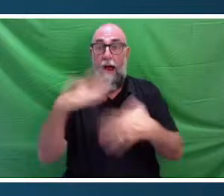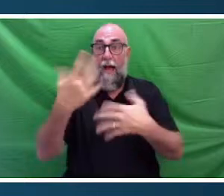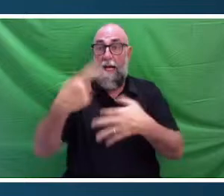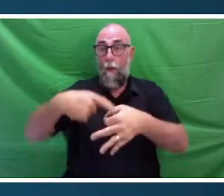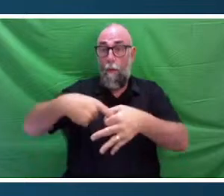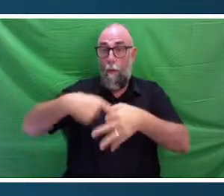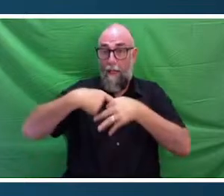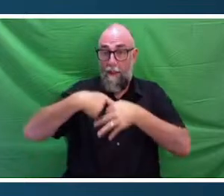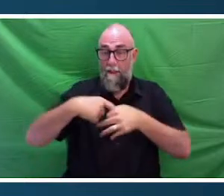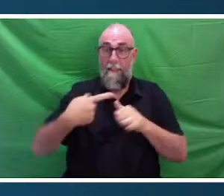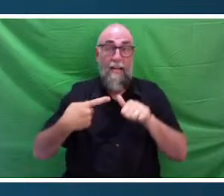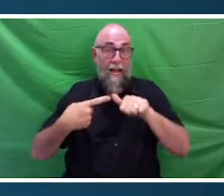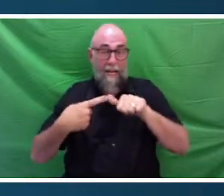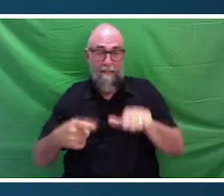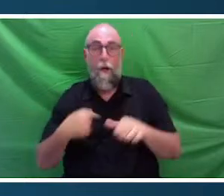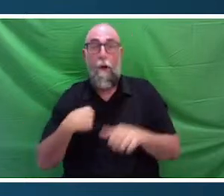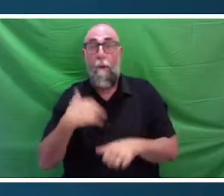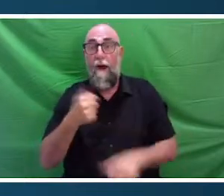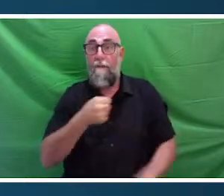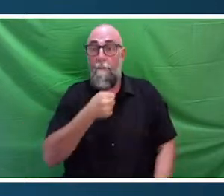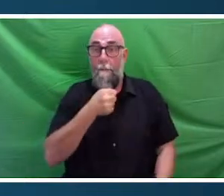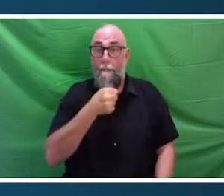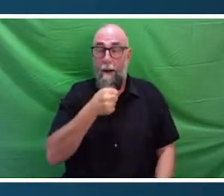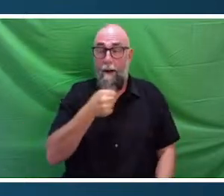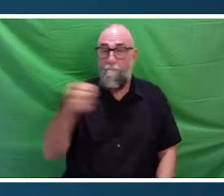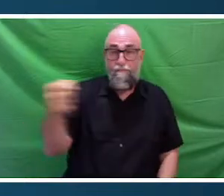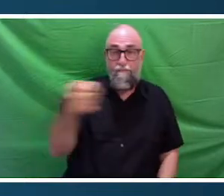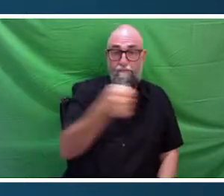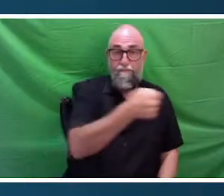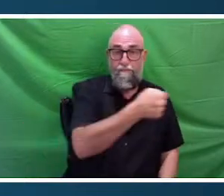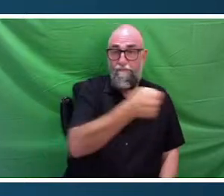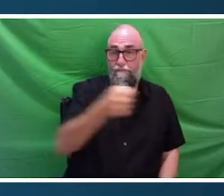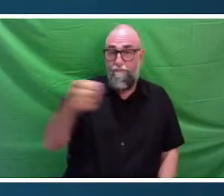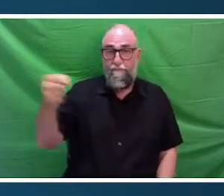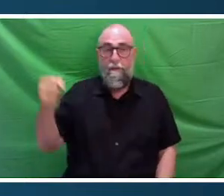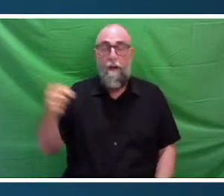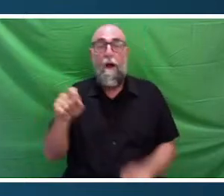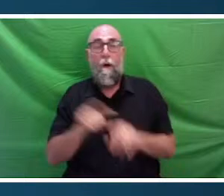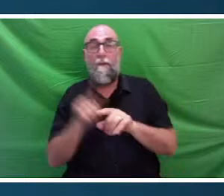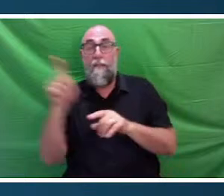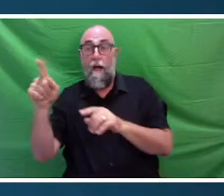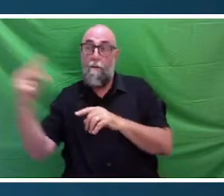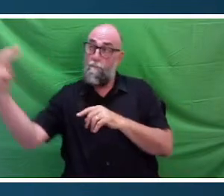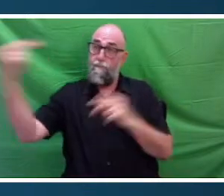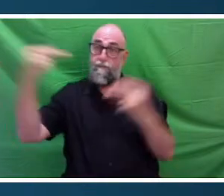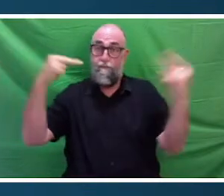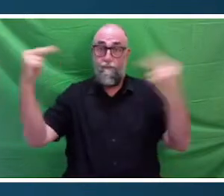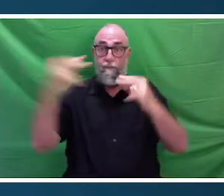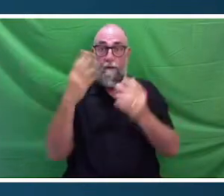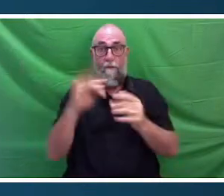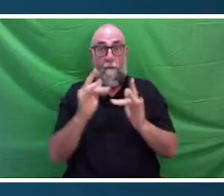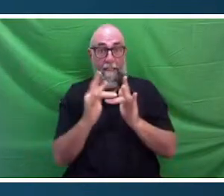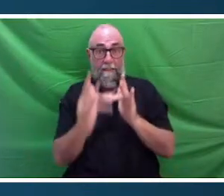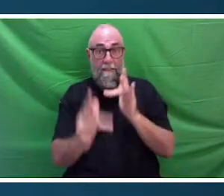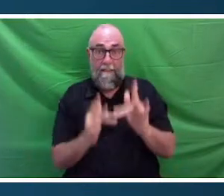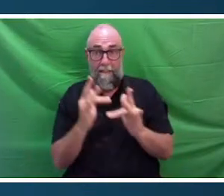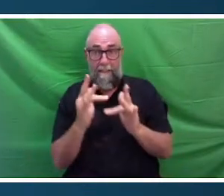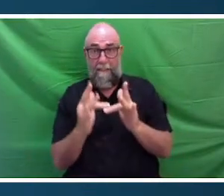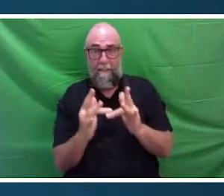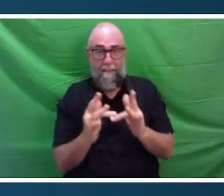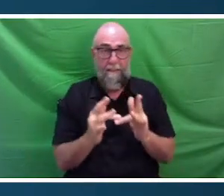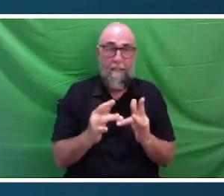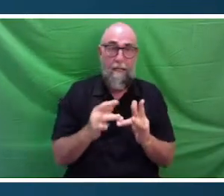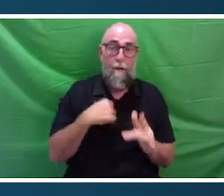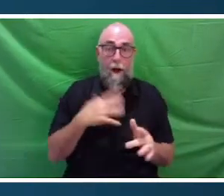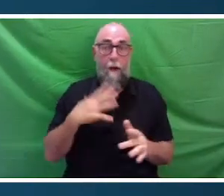some roving microphones. There are also some people online and outside this lecture theatre from whom we'll take questions.